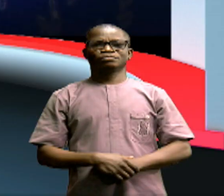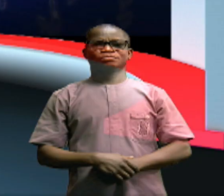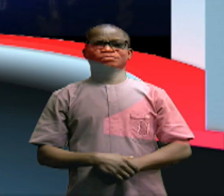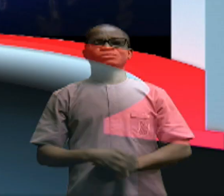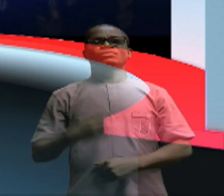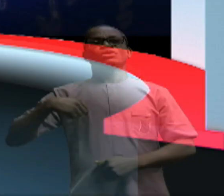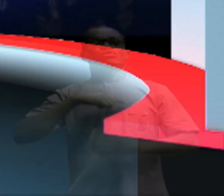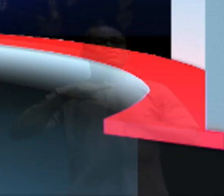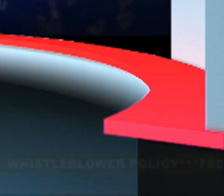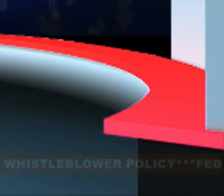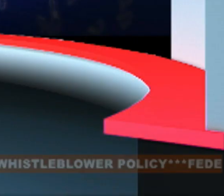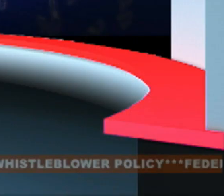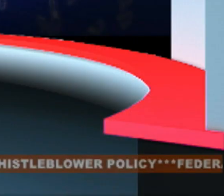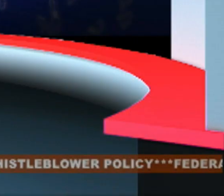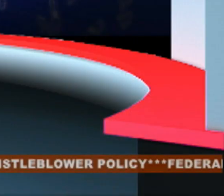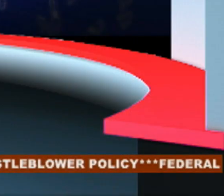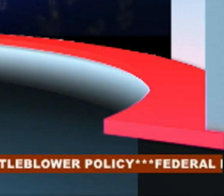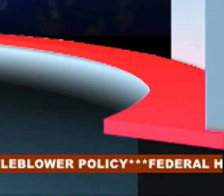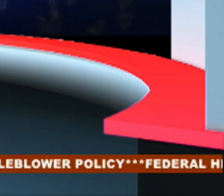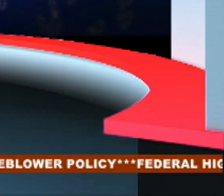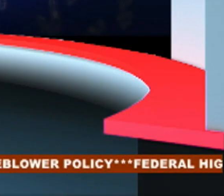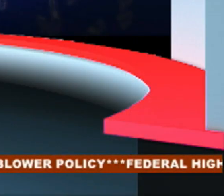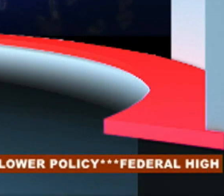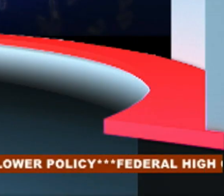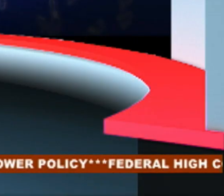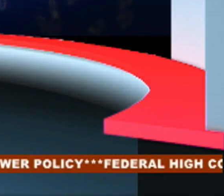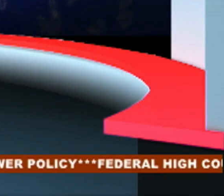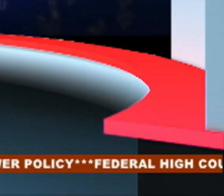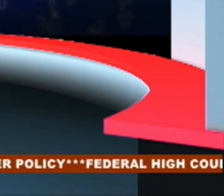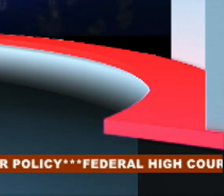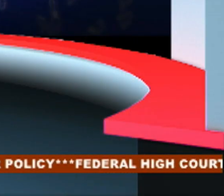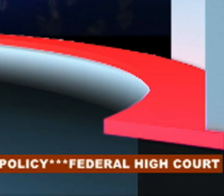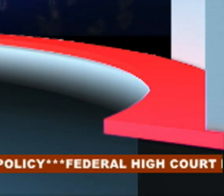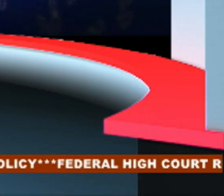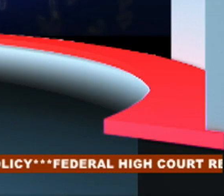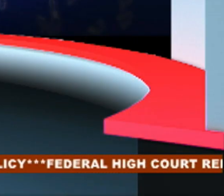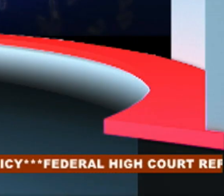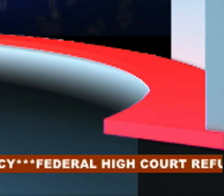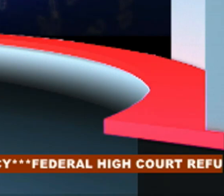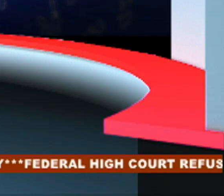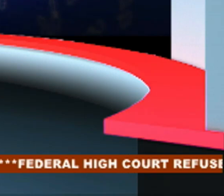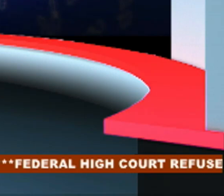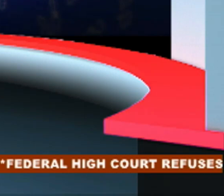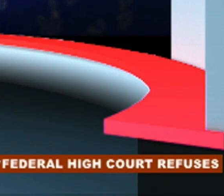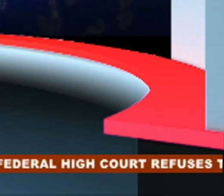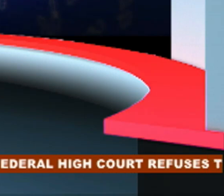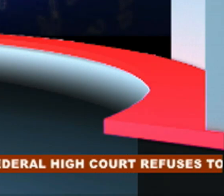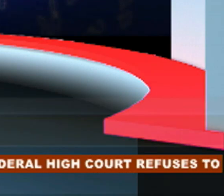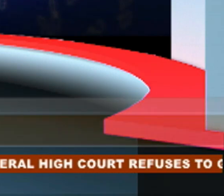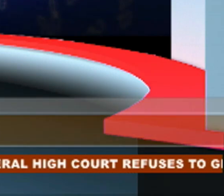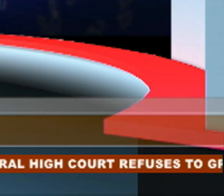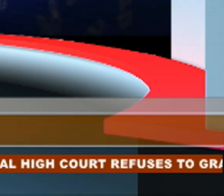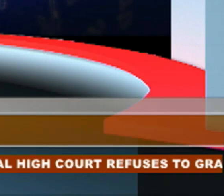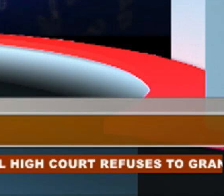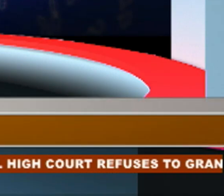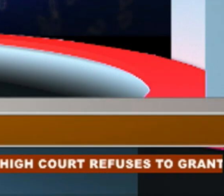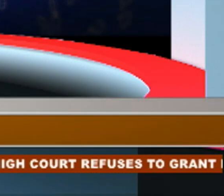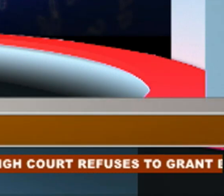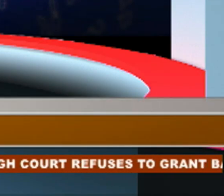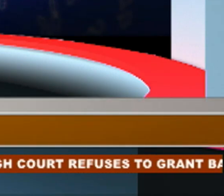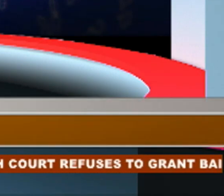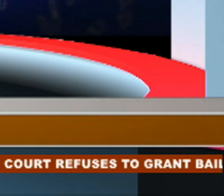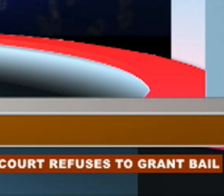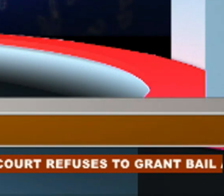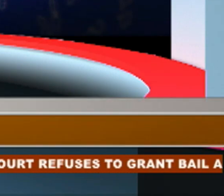We begin with situation in Sudan. The National Emergency Management Agency, NEMA, says it will take at least 4 days